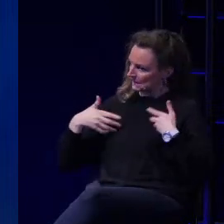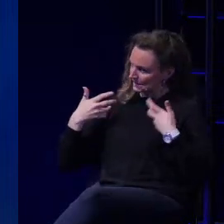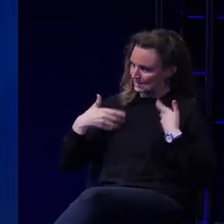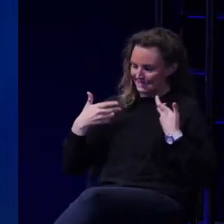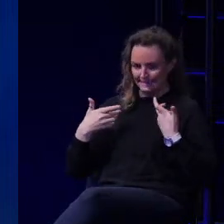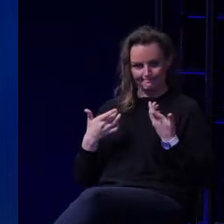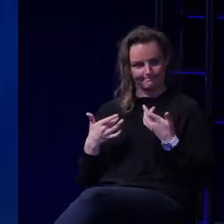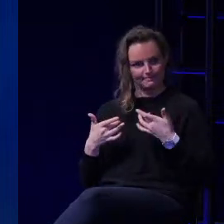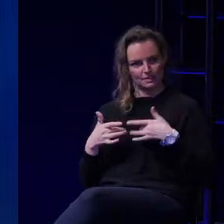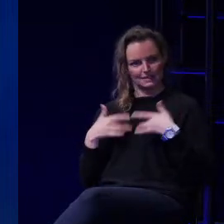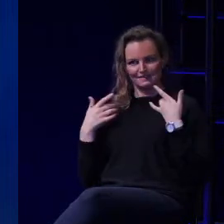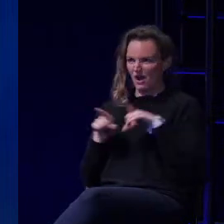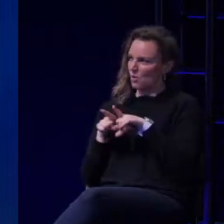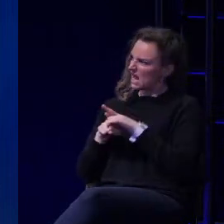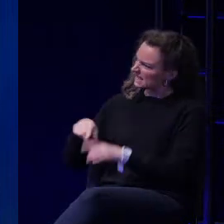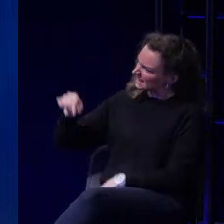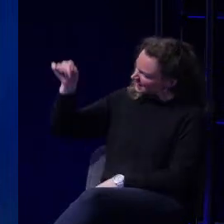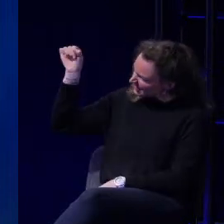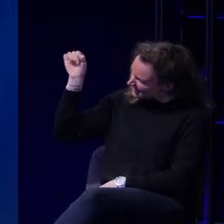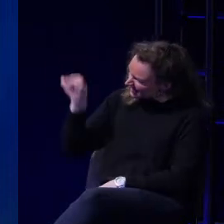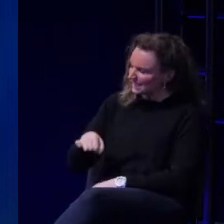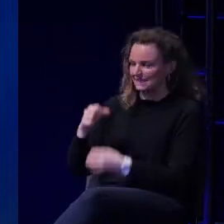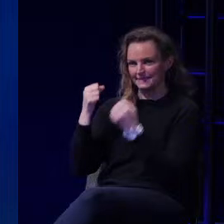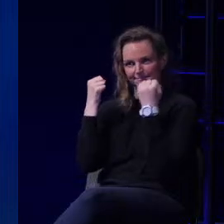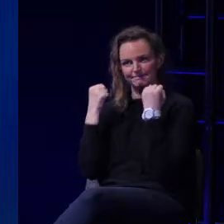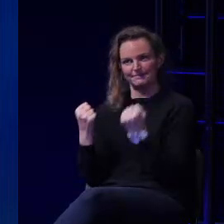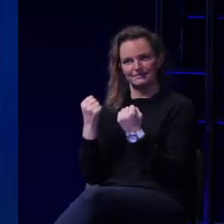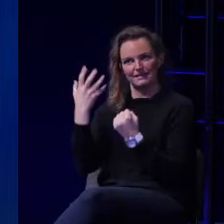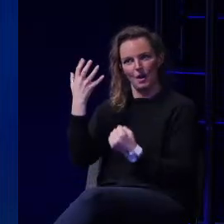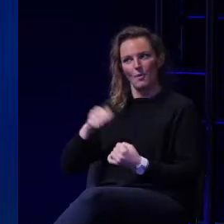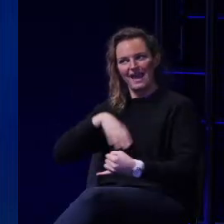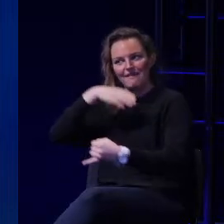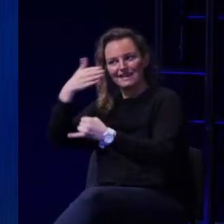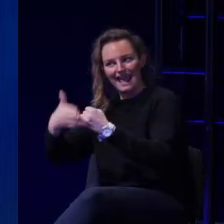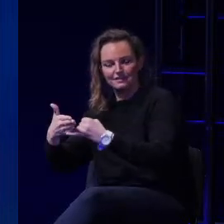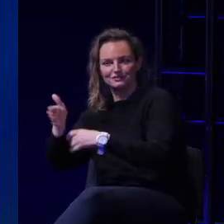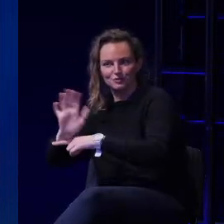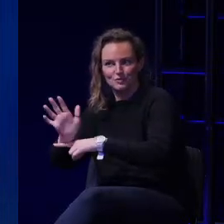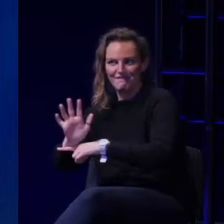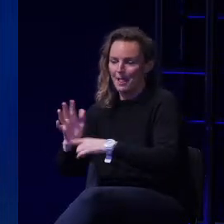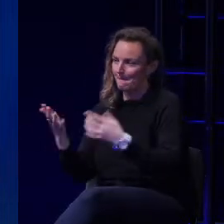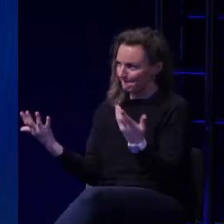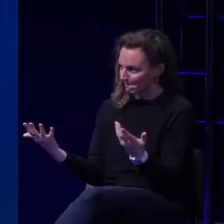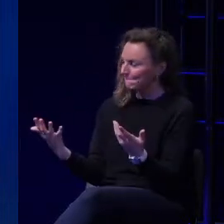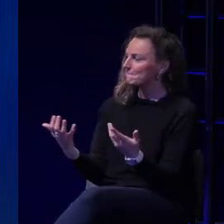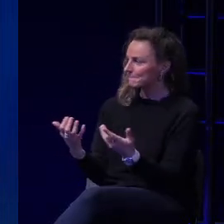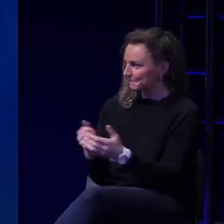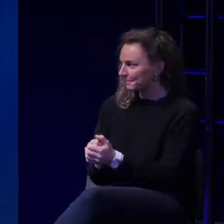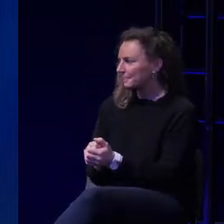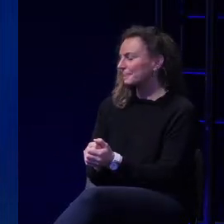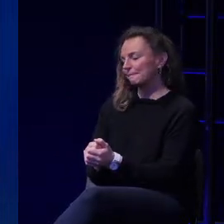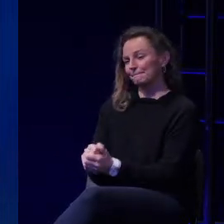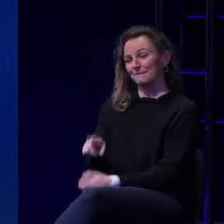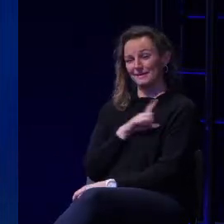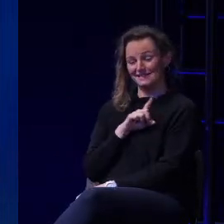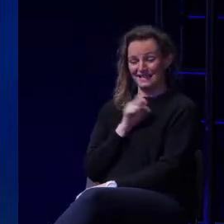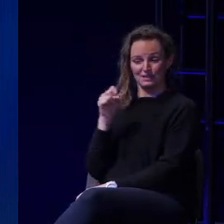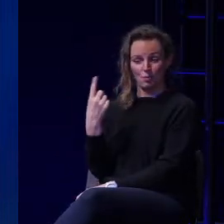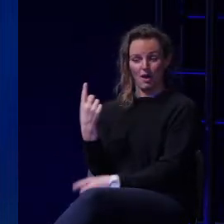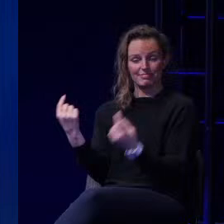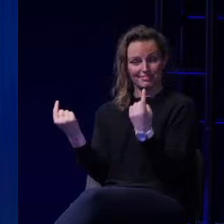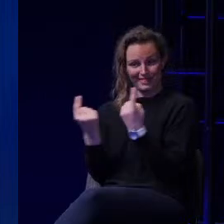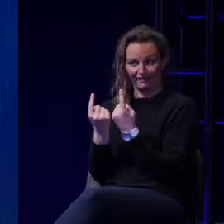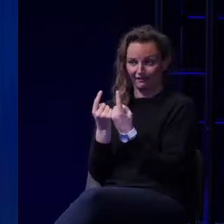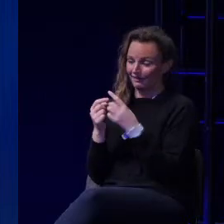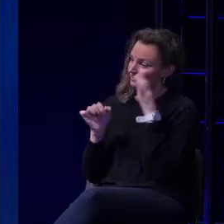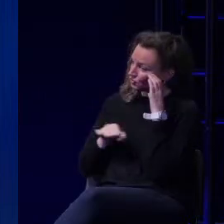I went, yes, now we have an end to the film. Because, you know, that's one of the things in a documentary. You're never quite sure what